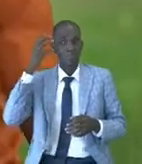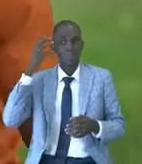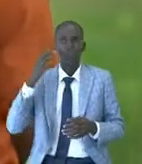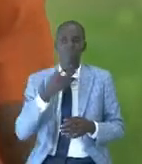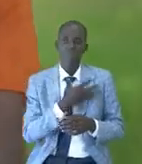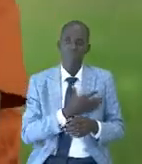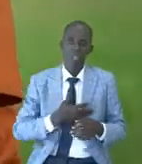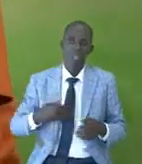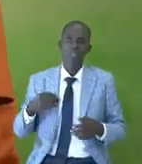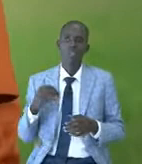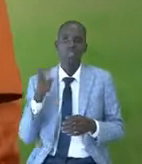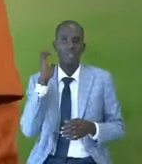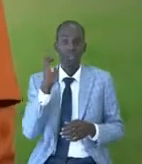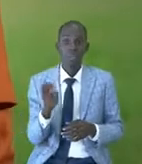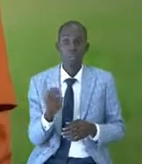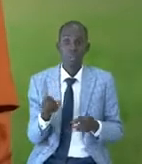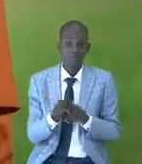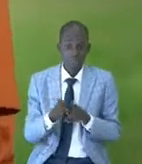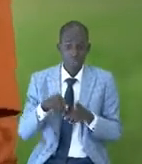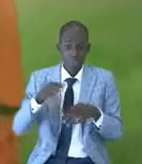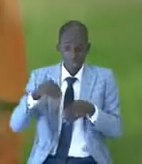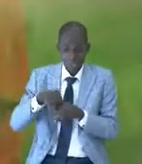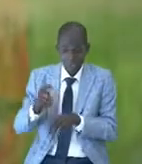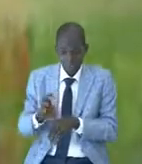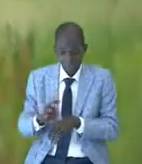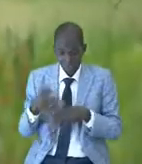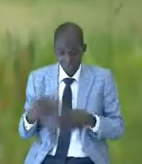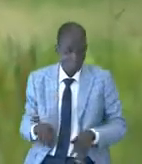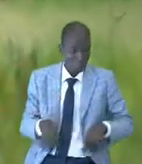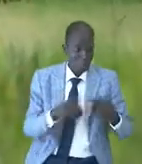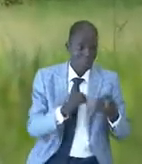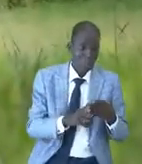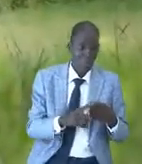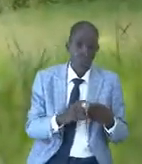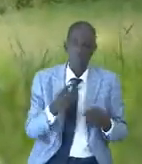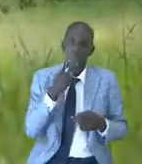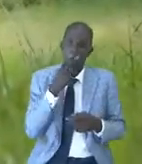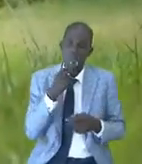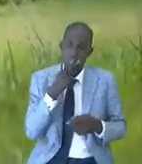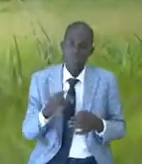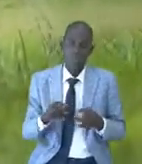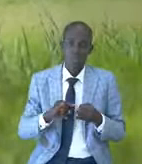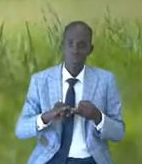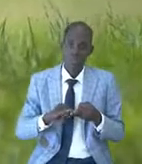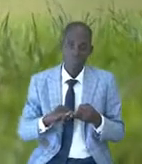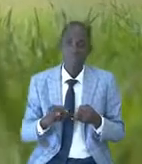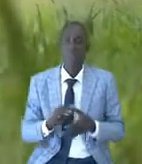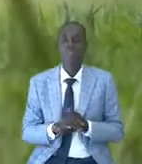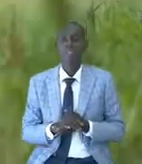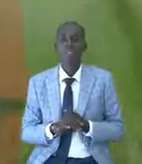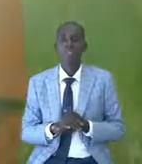leave church service to smoke at the slightest urge of smoke. I just have to go after it. And it just